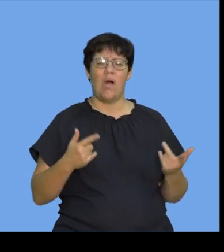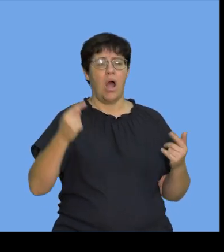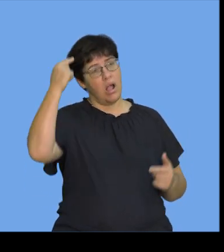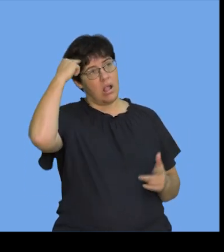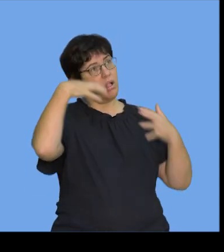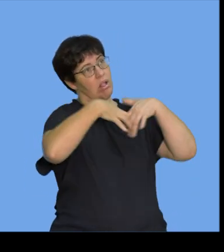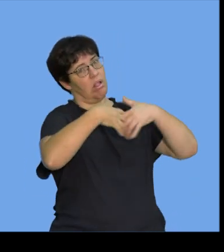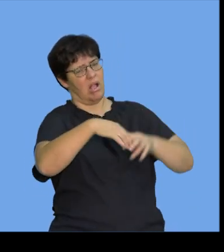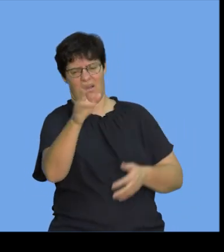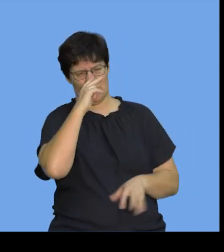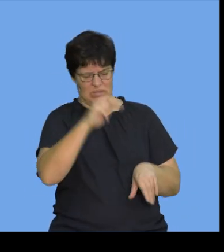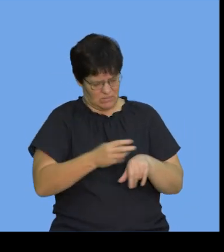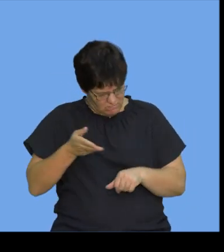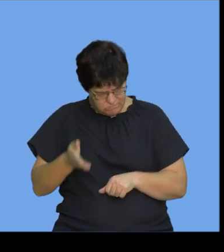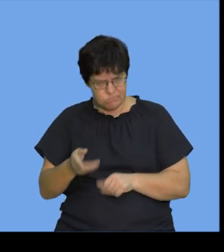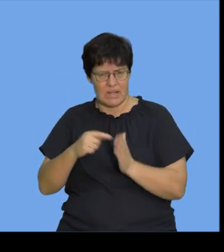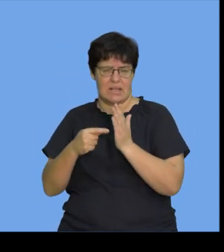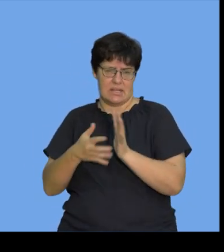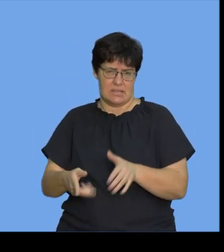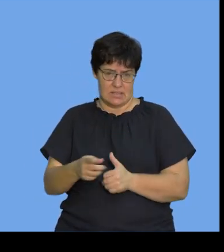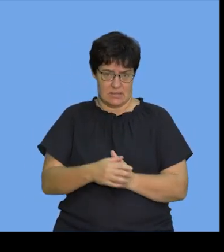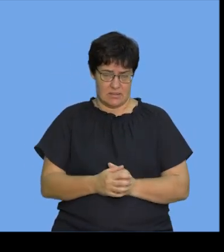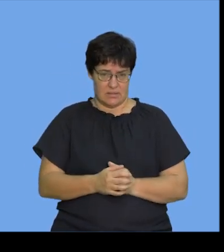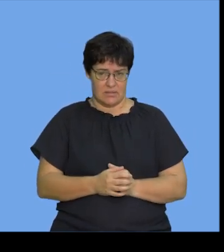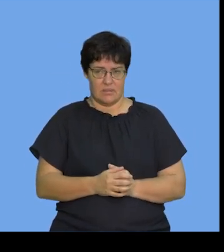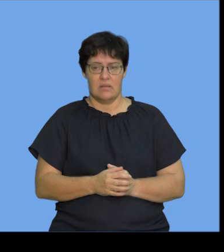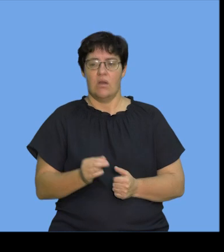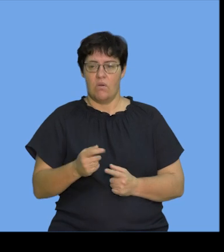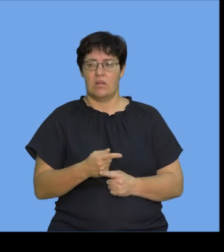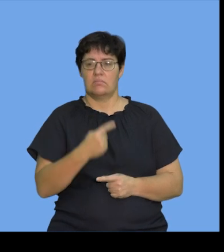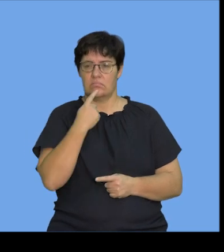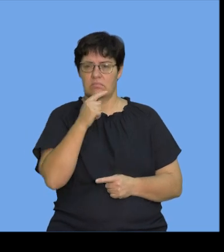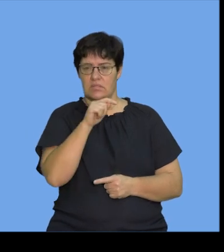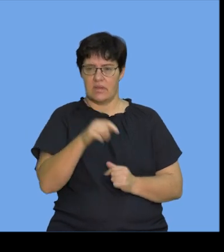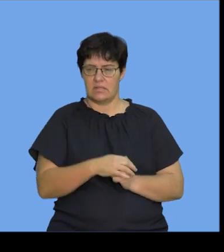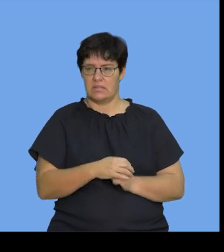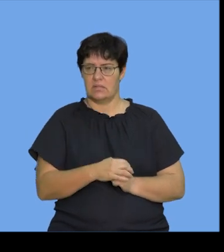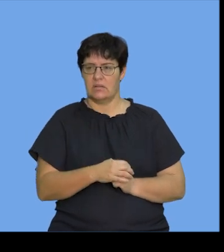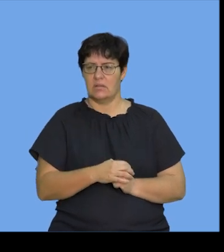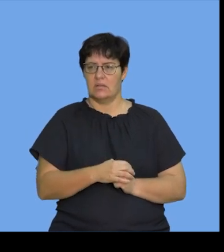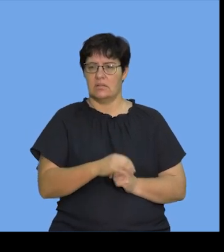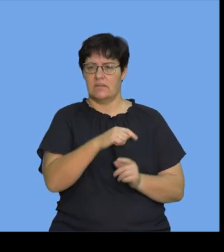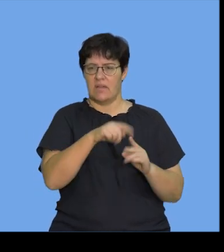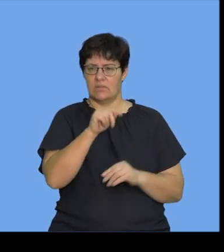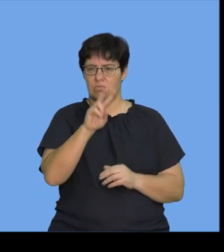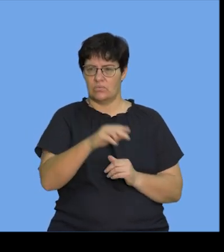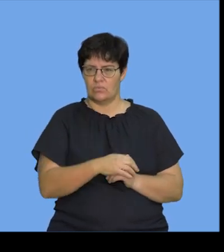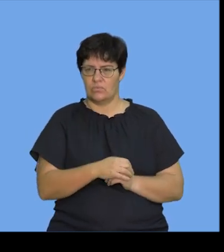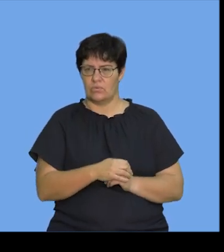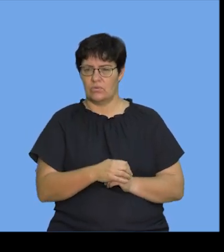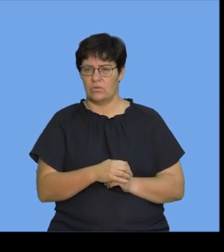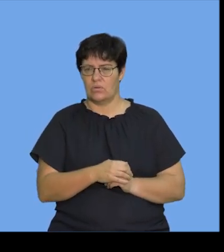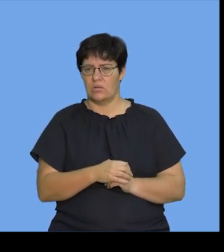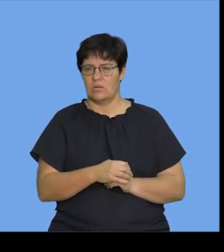maths here. So if I press my calculator, I will divide this by 2. I find my answer.